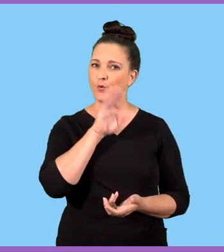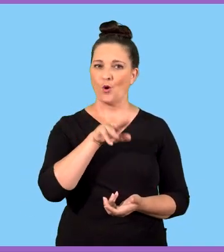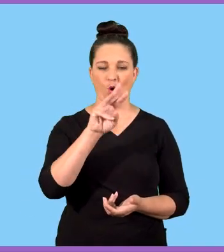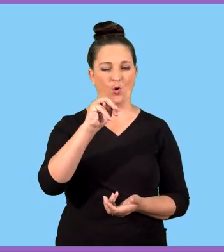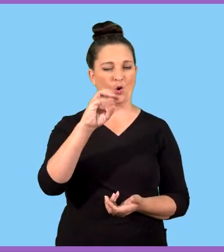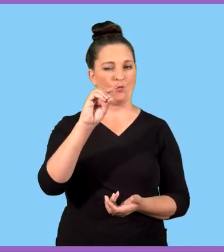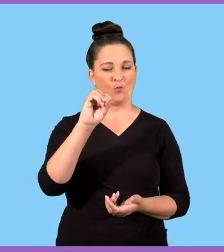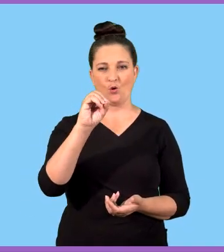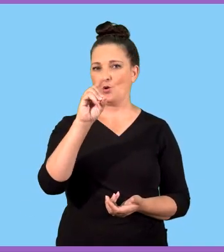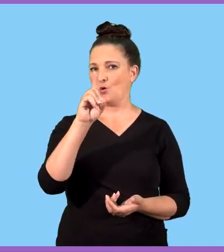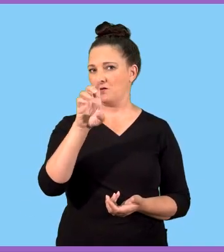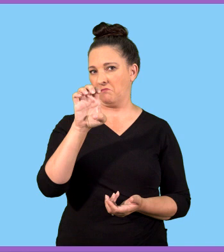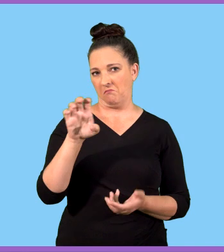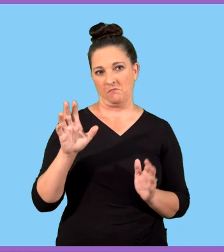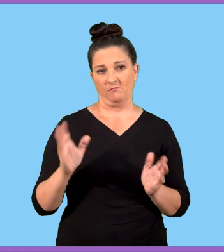mode.